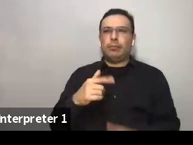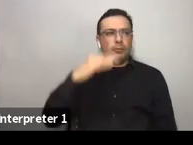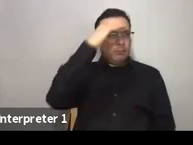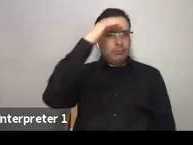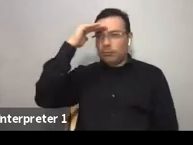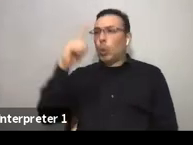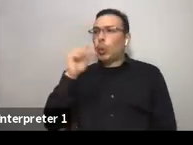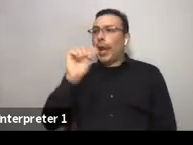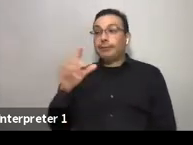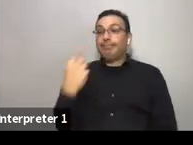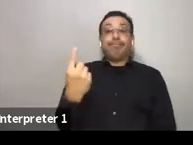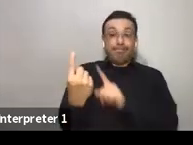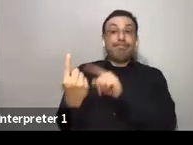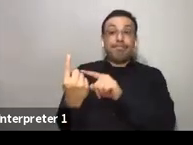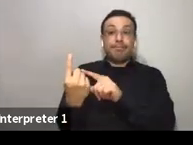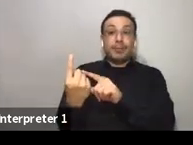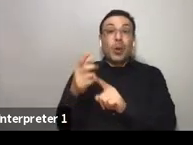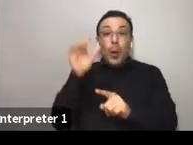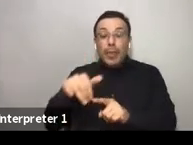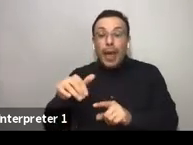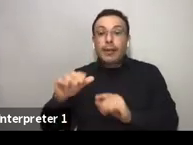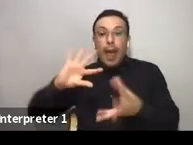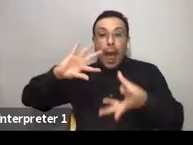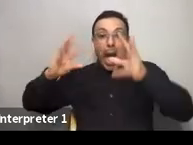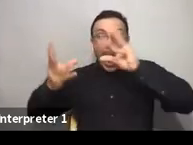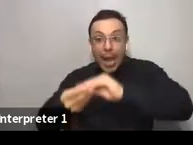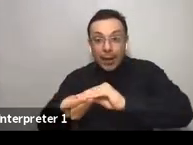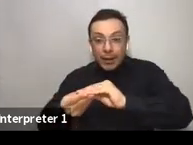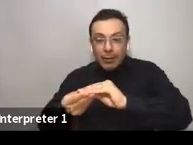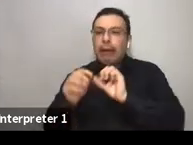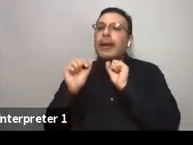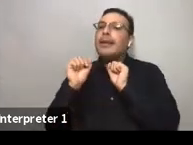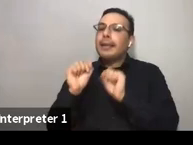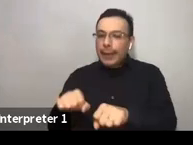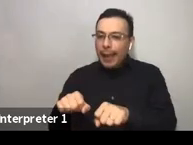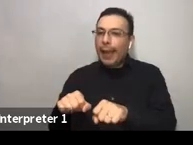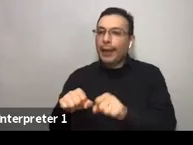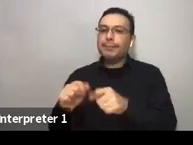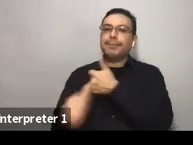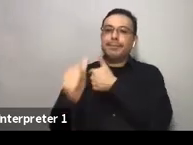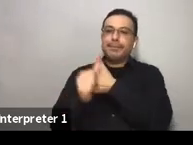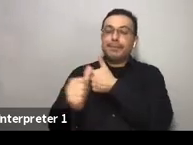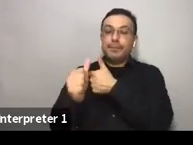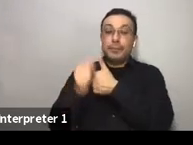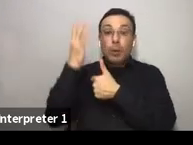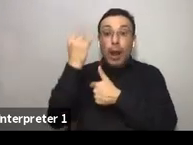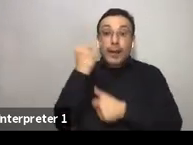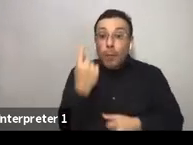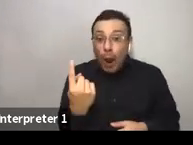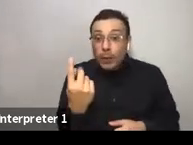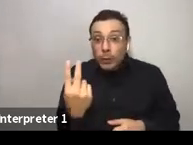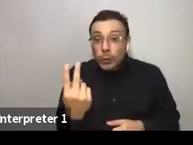level data can become identifying in certain circumstances. And so be very careful as you're